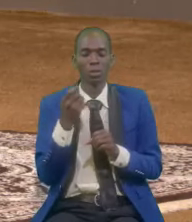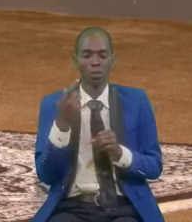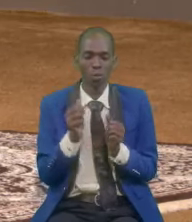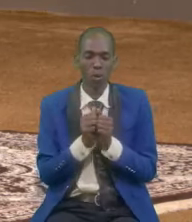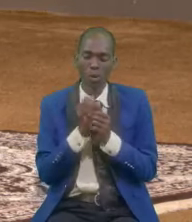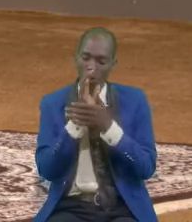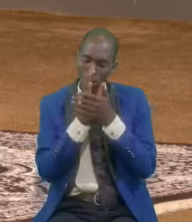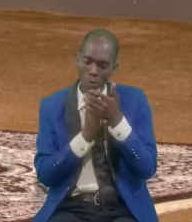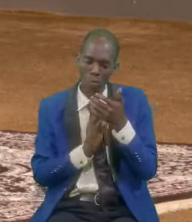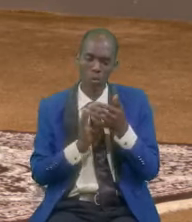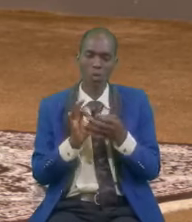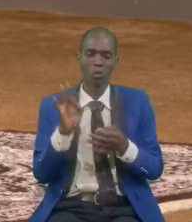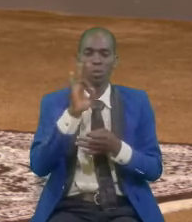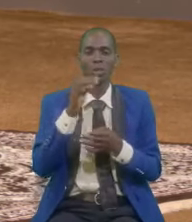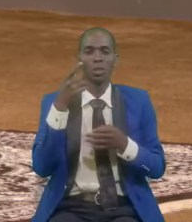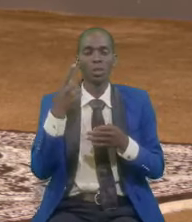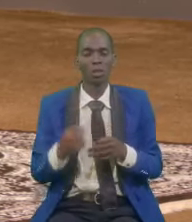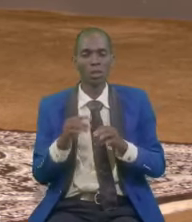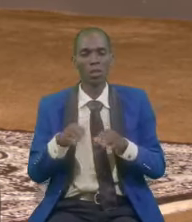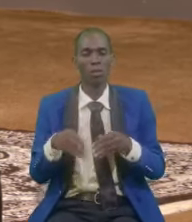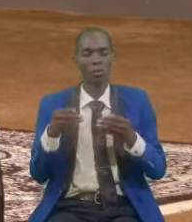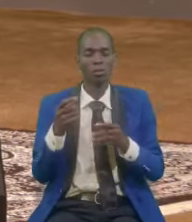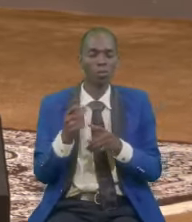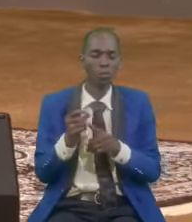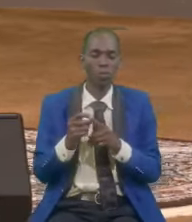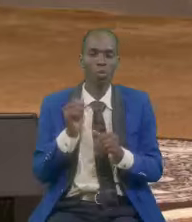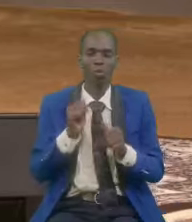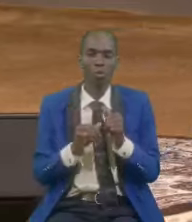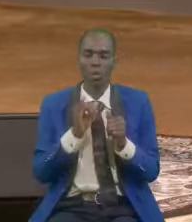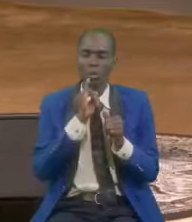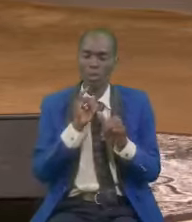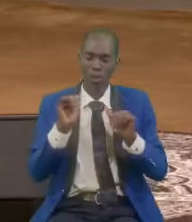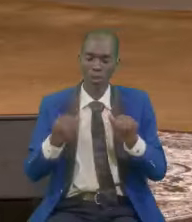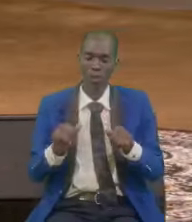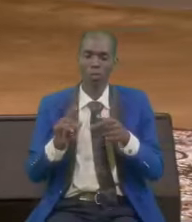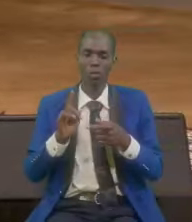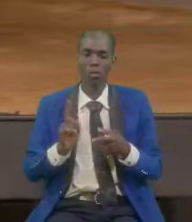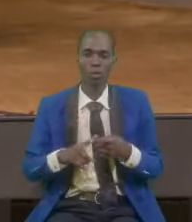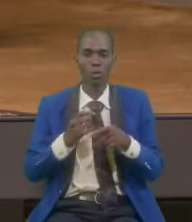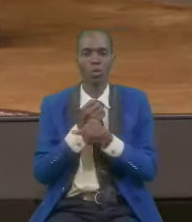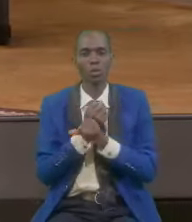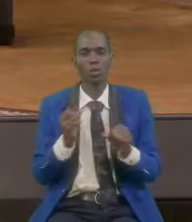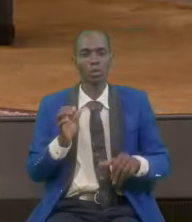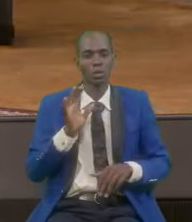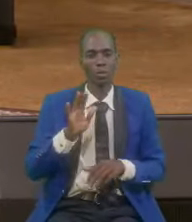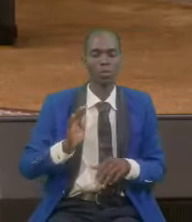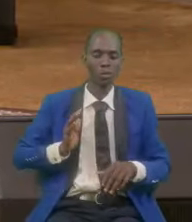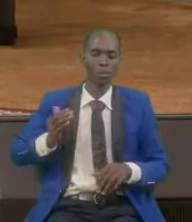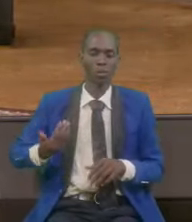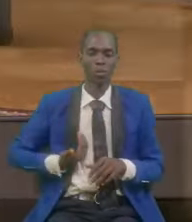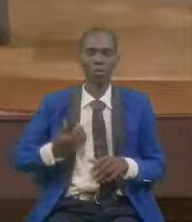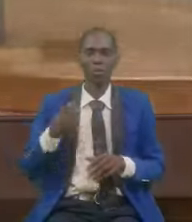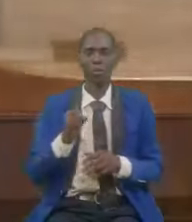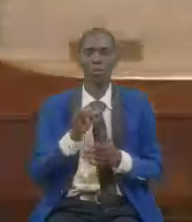engrafted word which is able to save your souls. And that is what